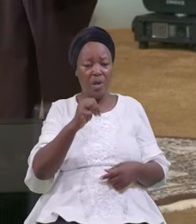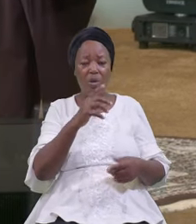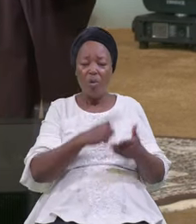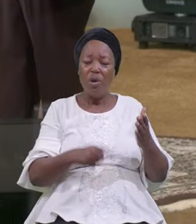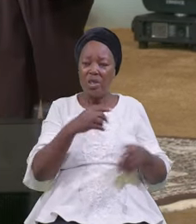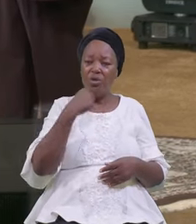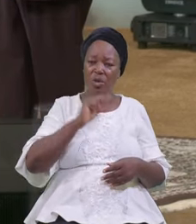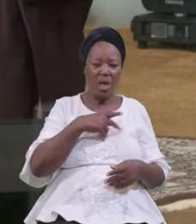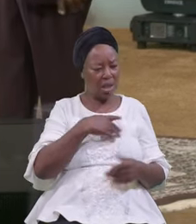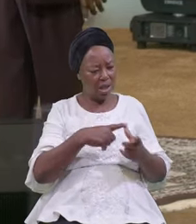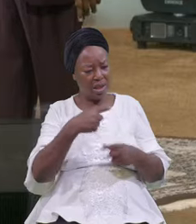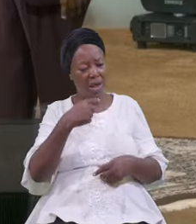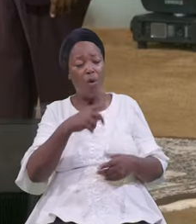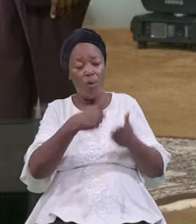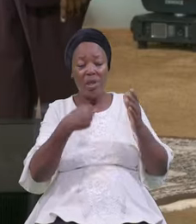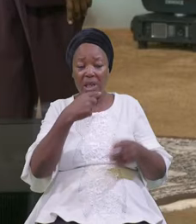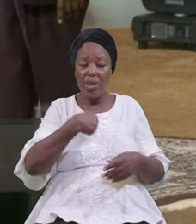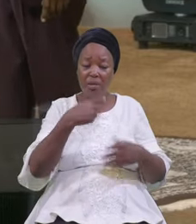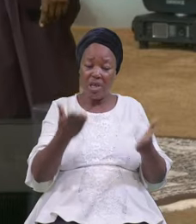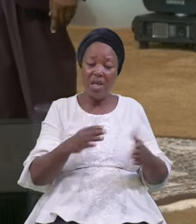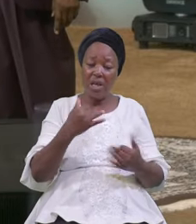are telling me here, this one is not under